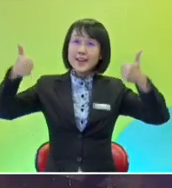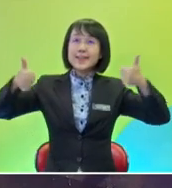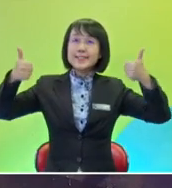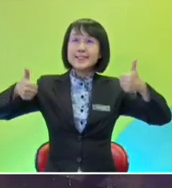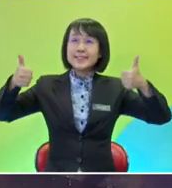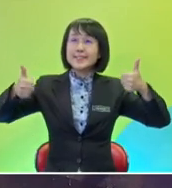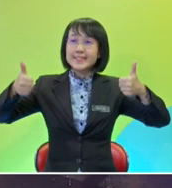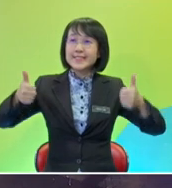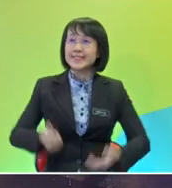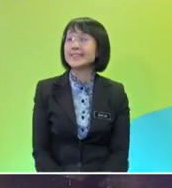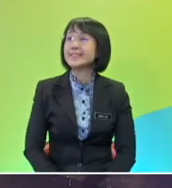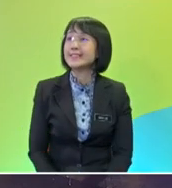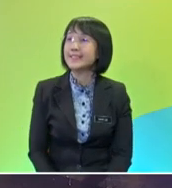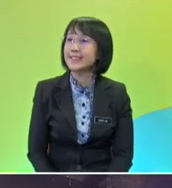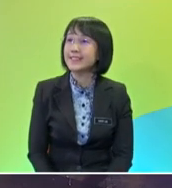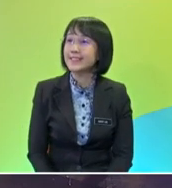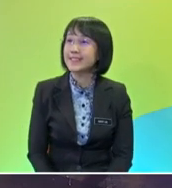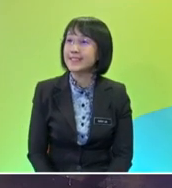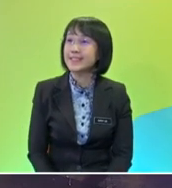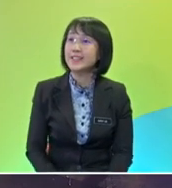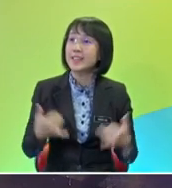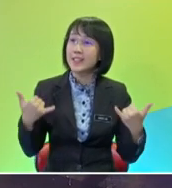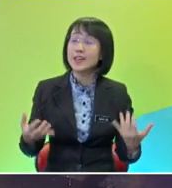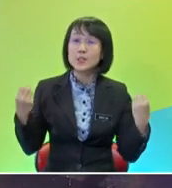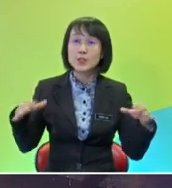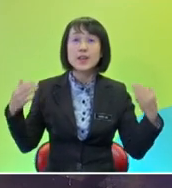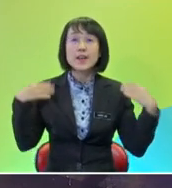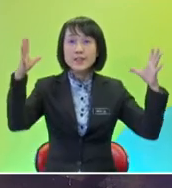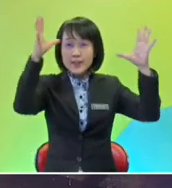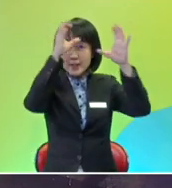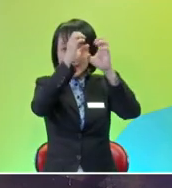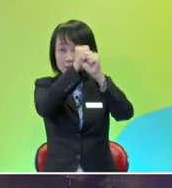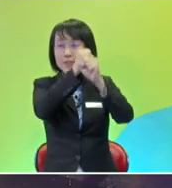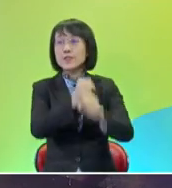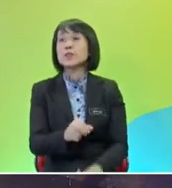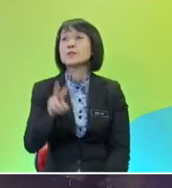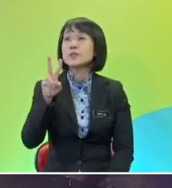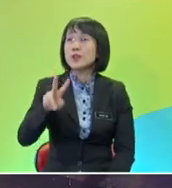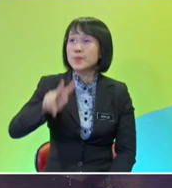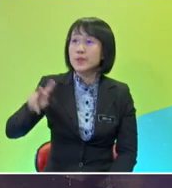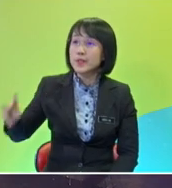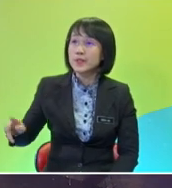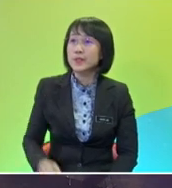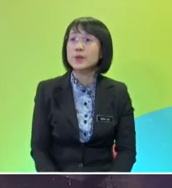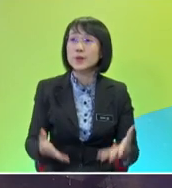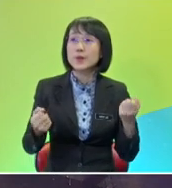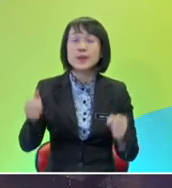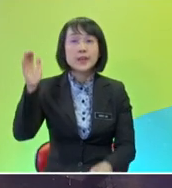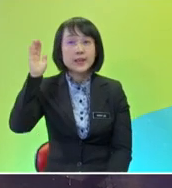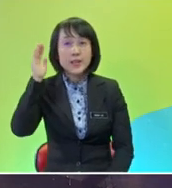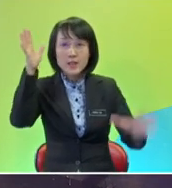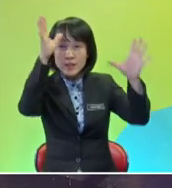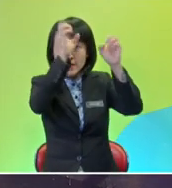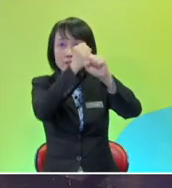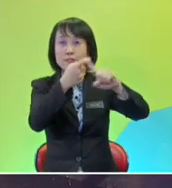Wow. Alright, now that we've had the conclusion from two of our pupils, perhaps we want to hear from our teacher